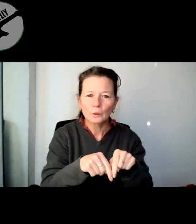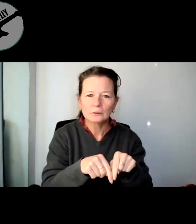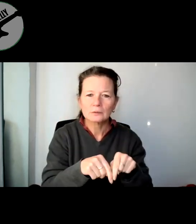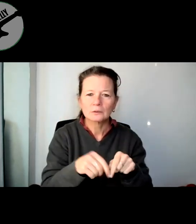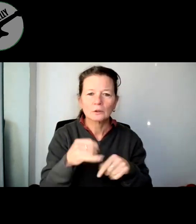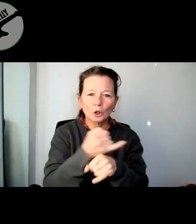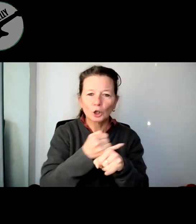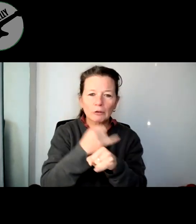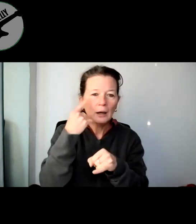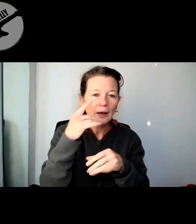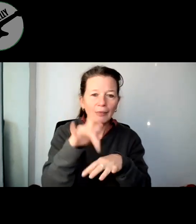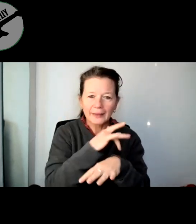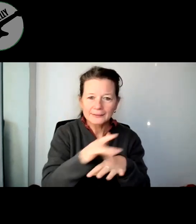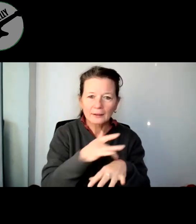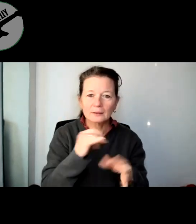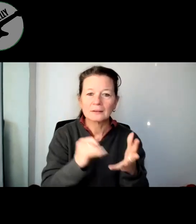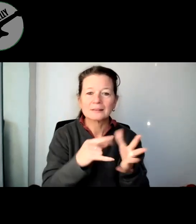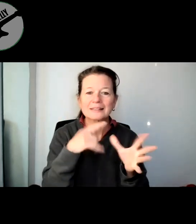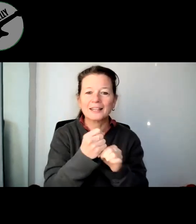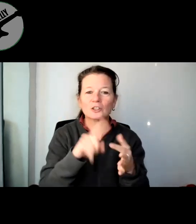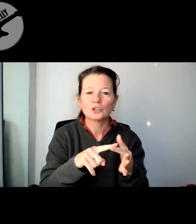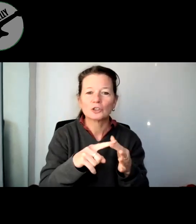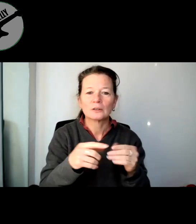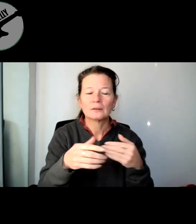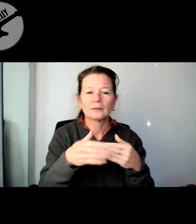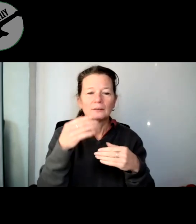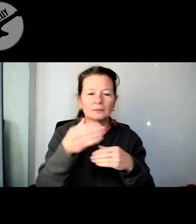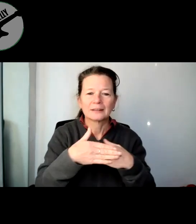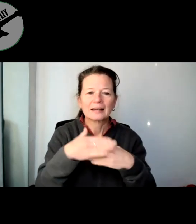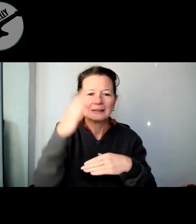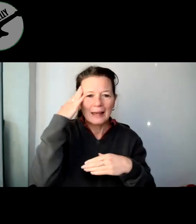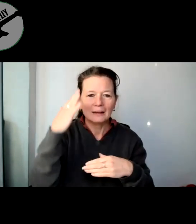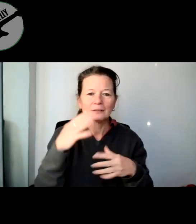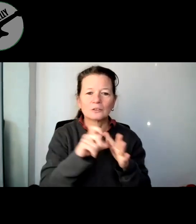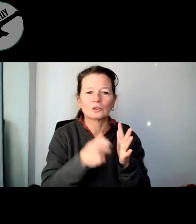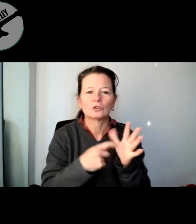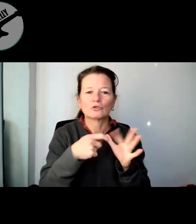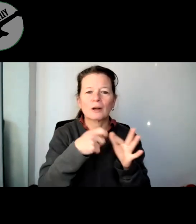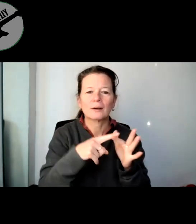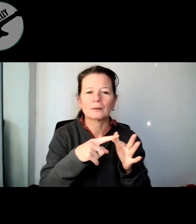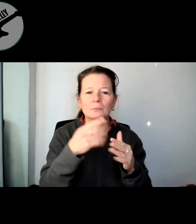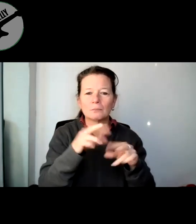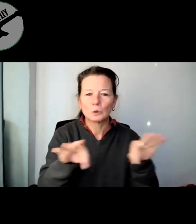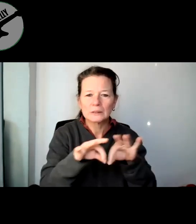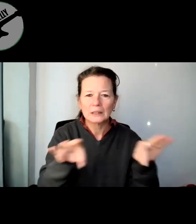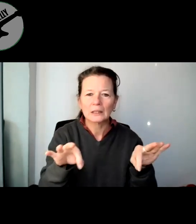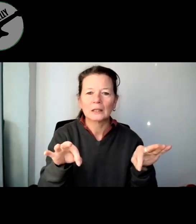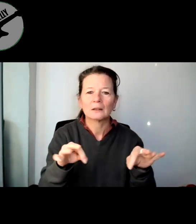Company, Sage Gateshead, Attitude is Everything, Drake Music, English Folk